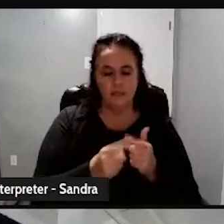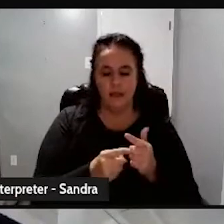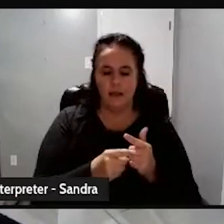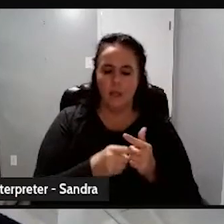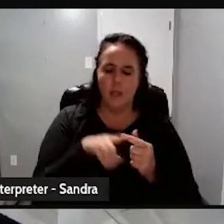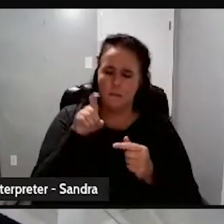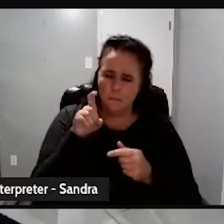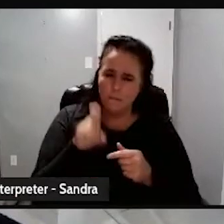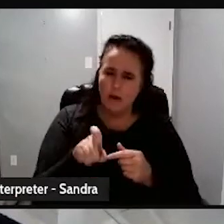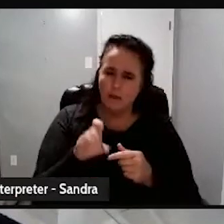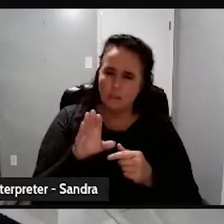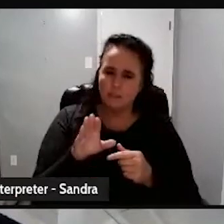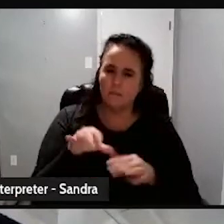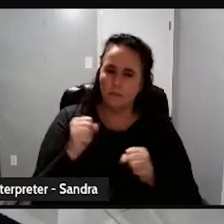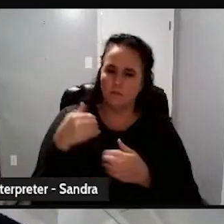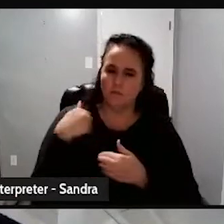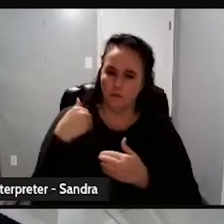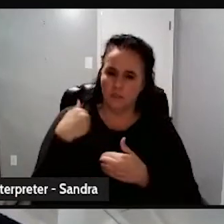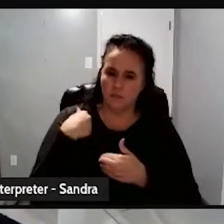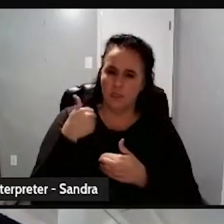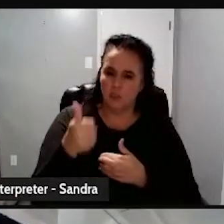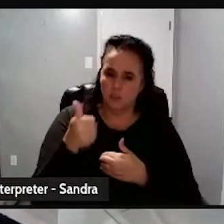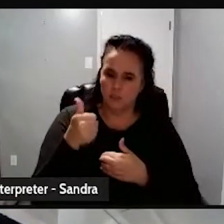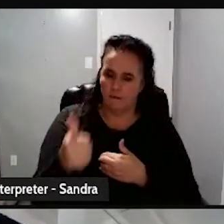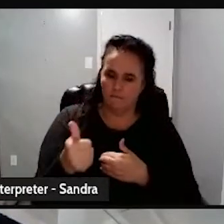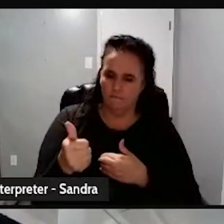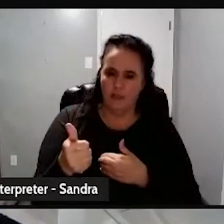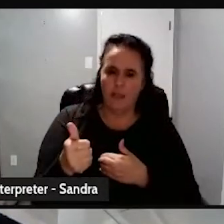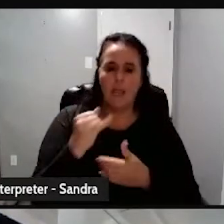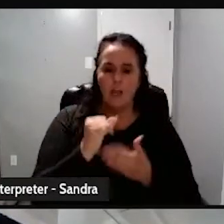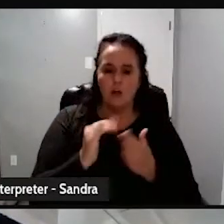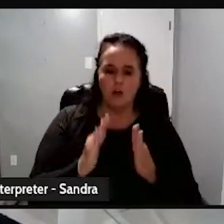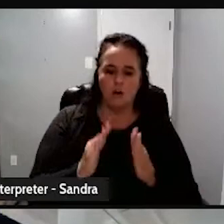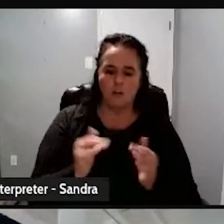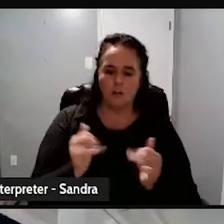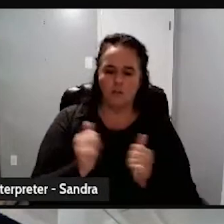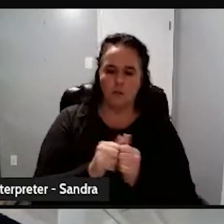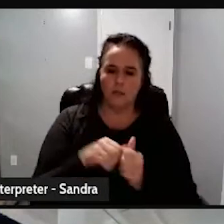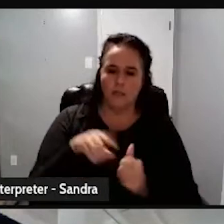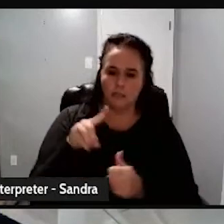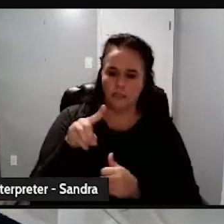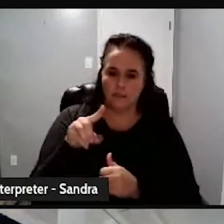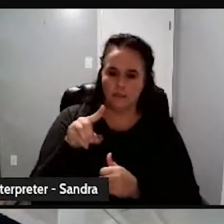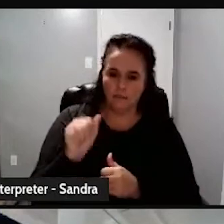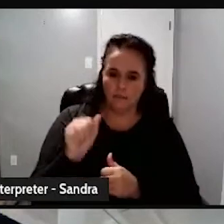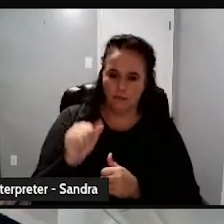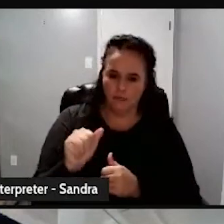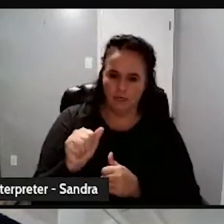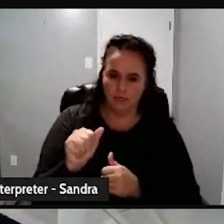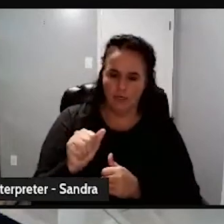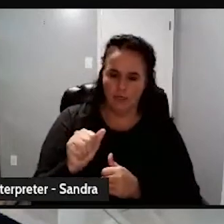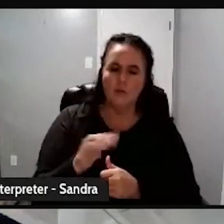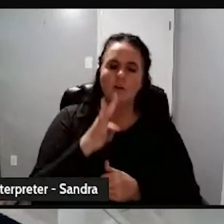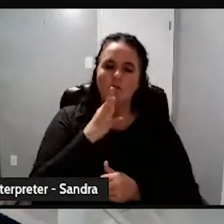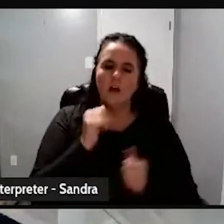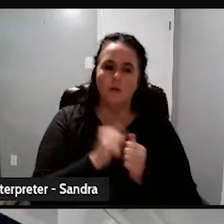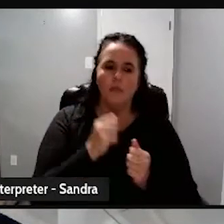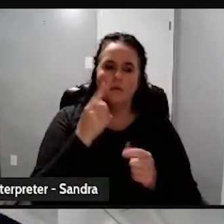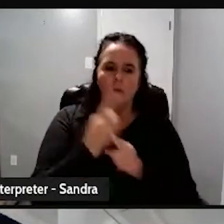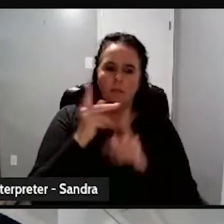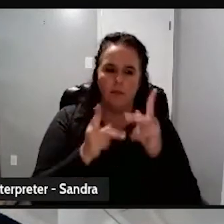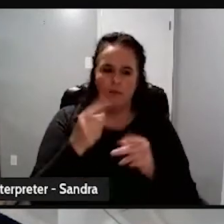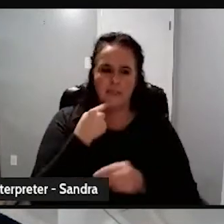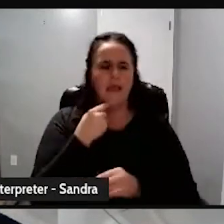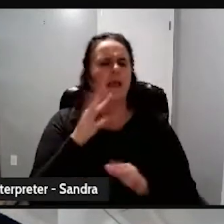upon you as an artist with a disability to talk to the appropriate person and say, hey, I just want to let